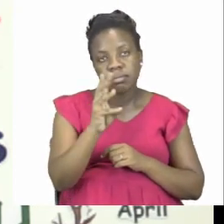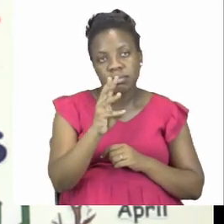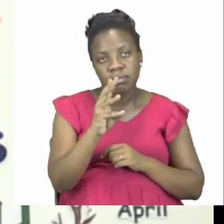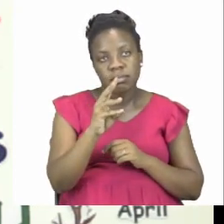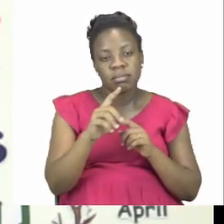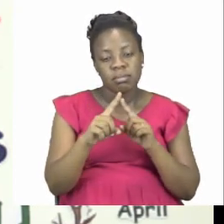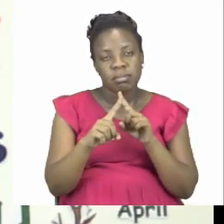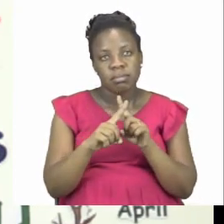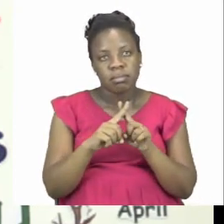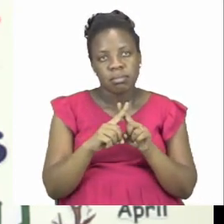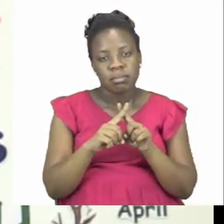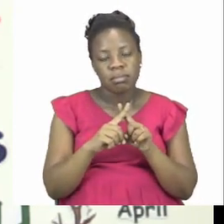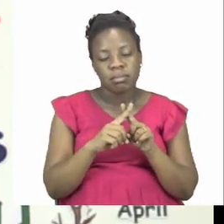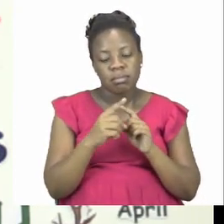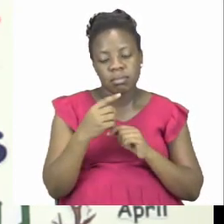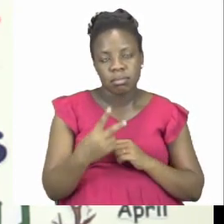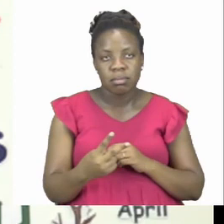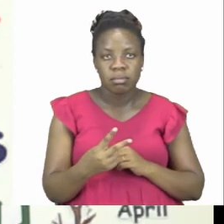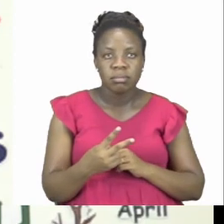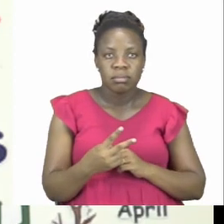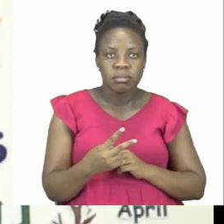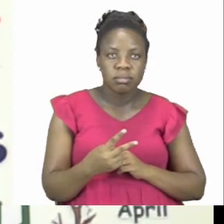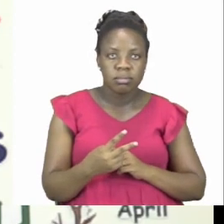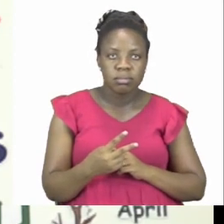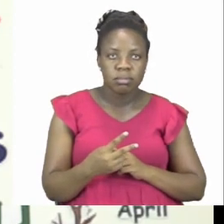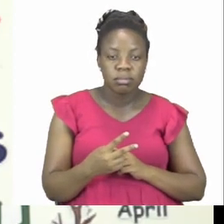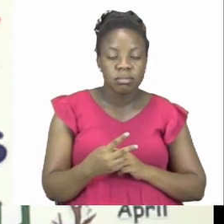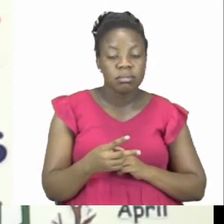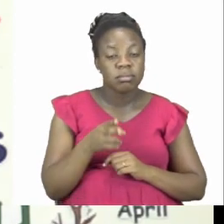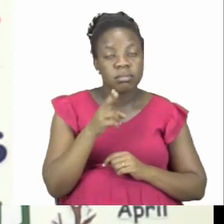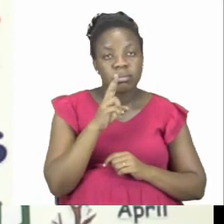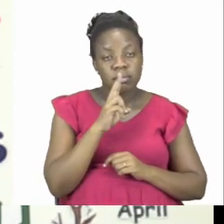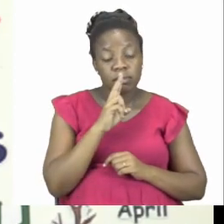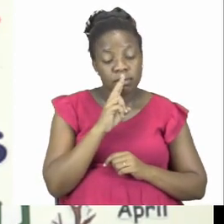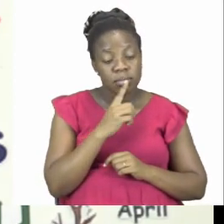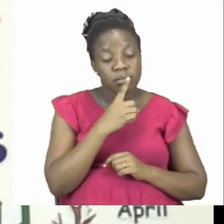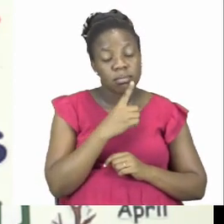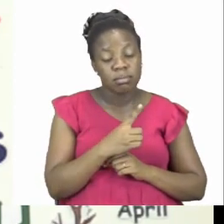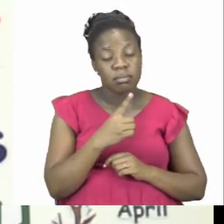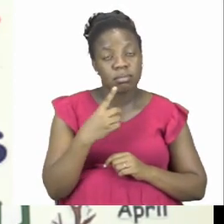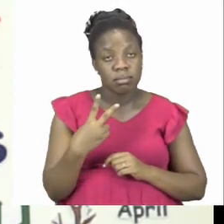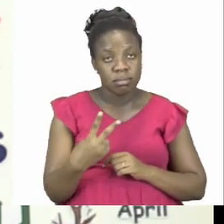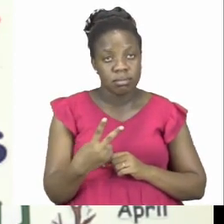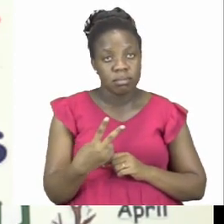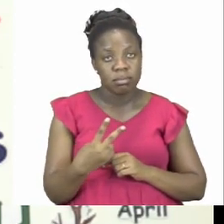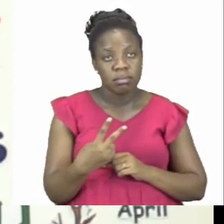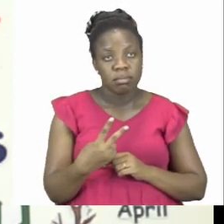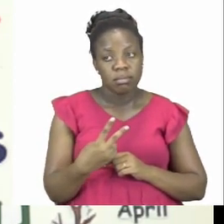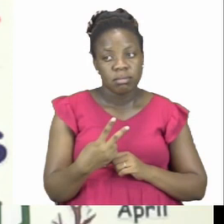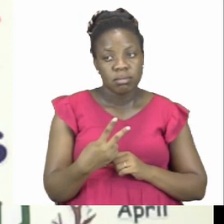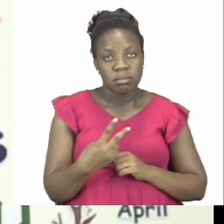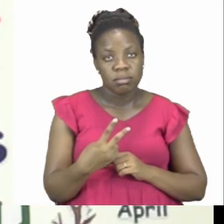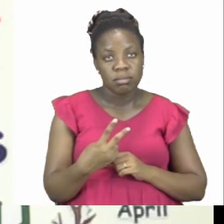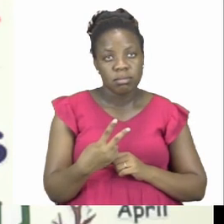6 times 2. If we say 6 times 2, our answer, of